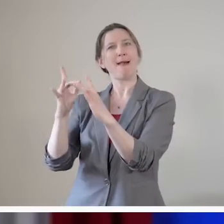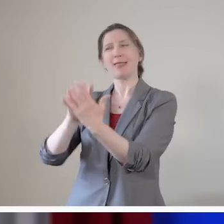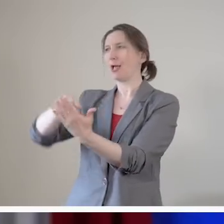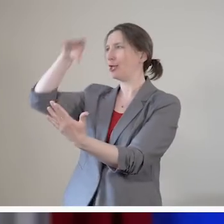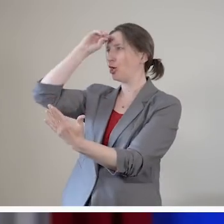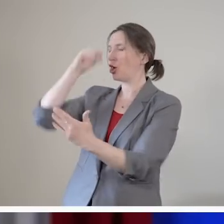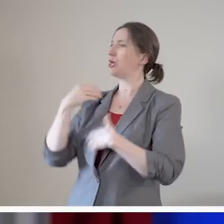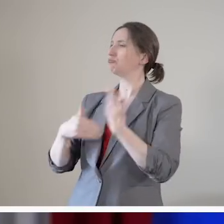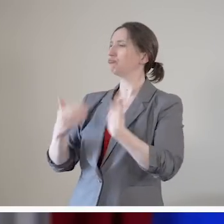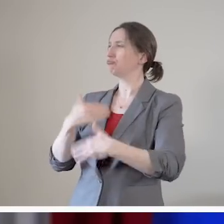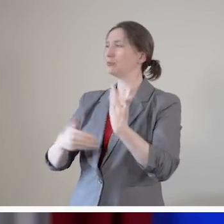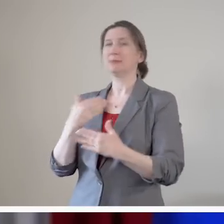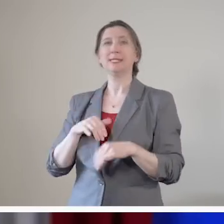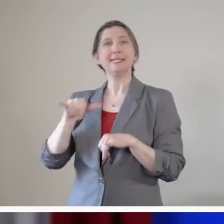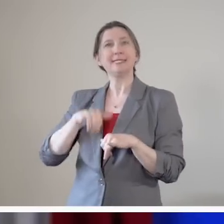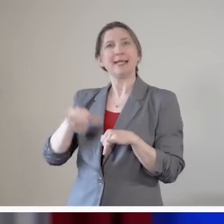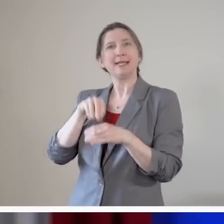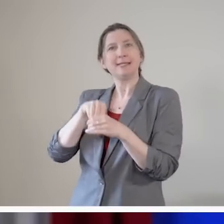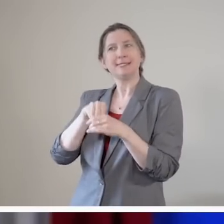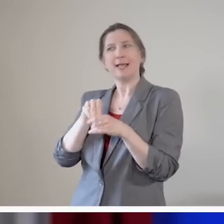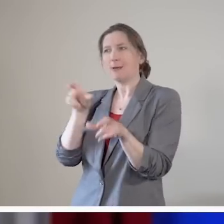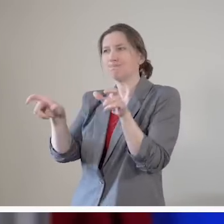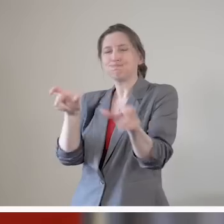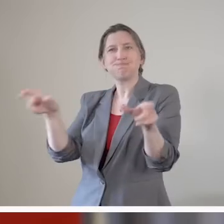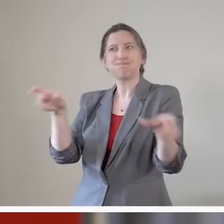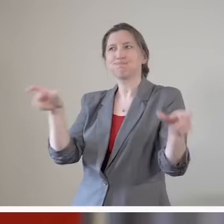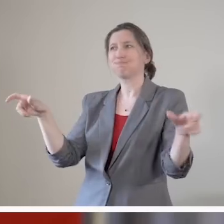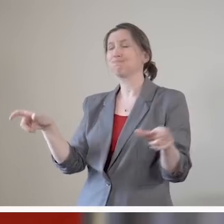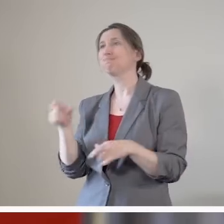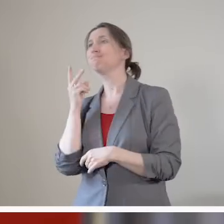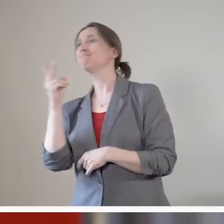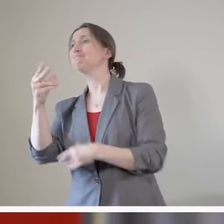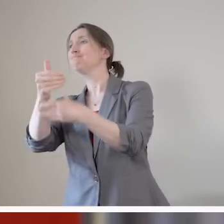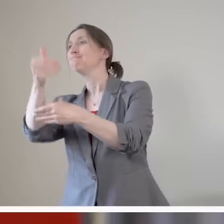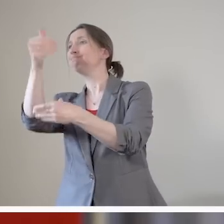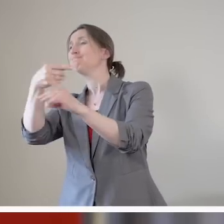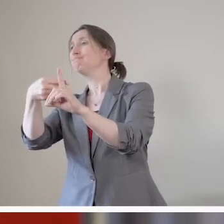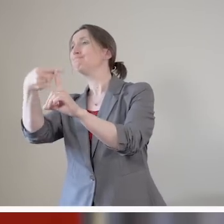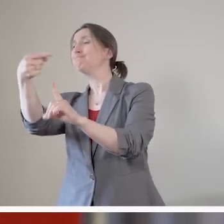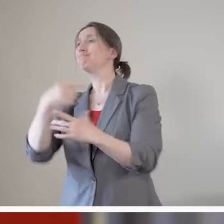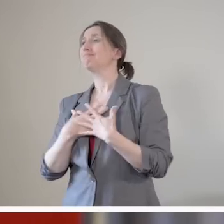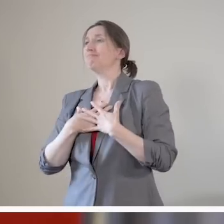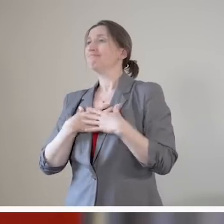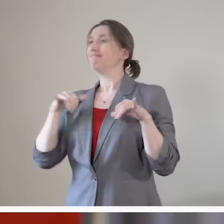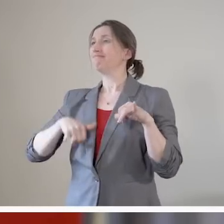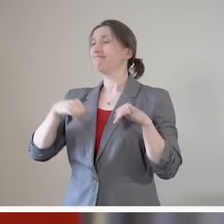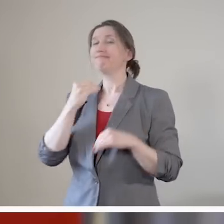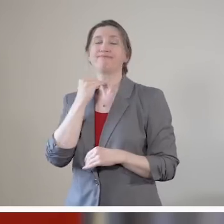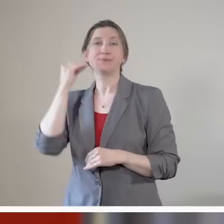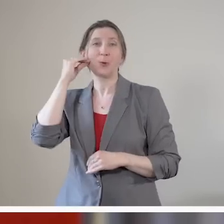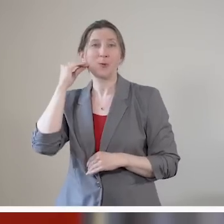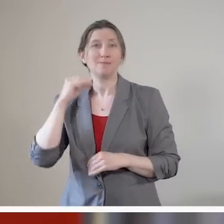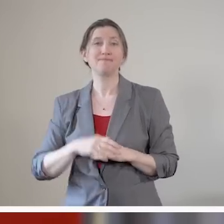where we all stayed indoors while watching spring arrive outside. I want to thank you for the way you've handled this and to thank the family